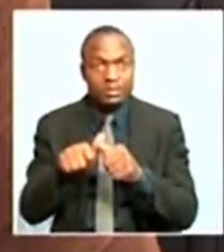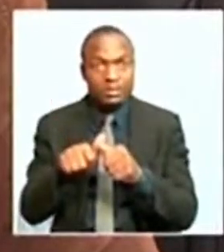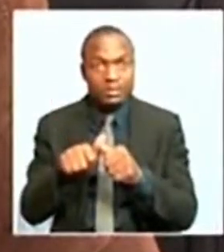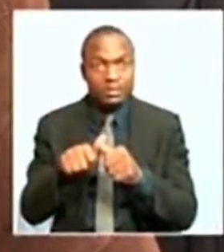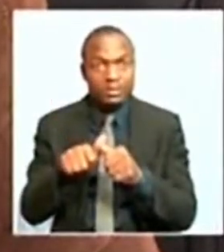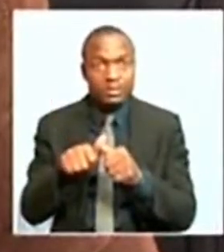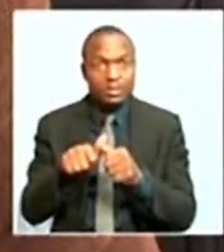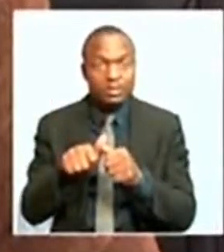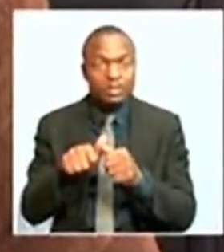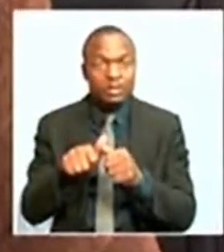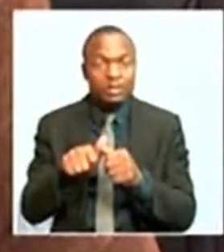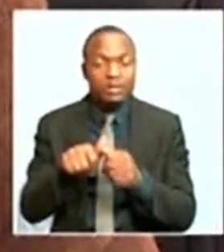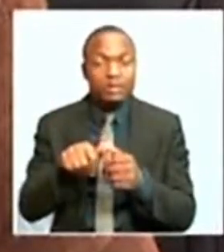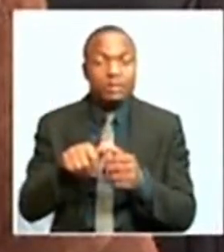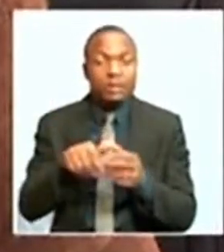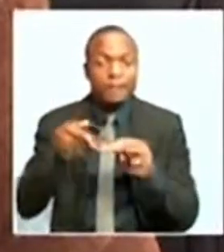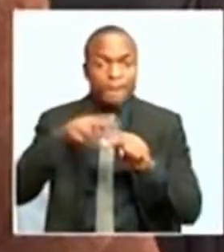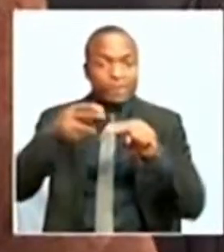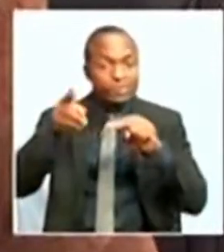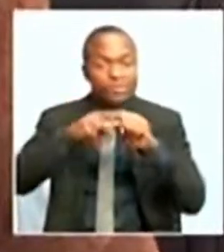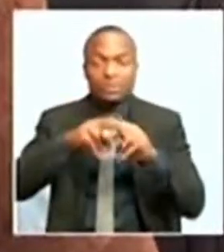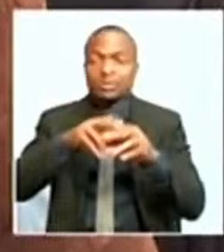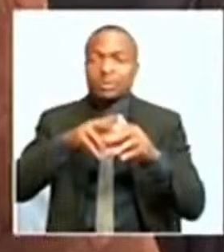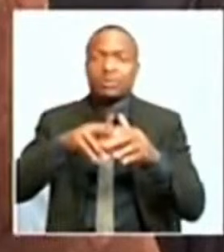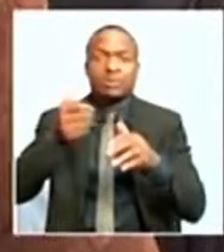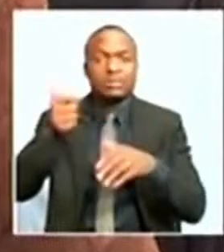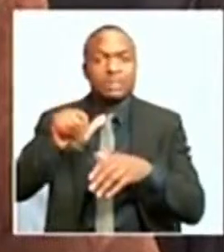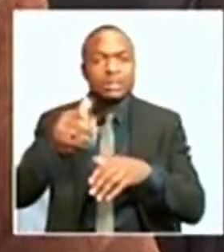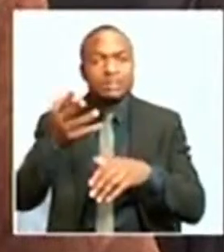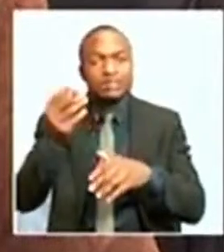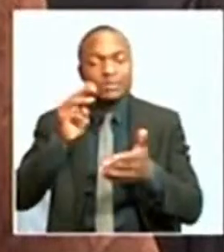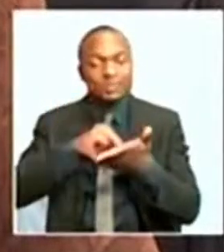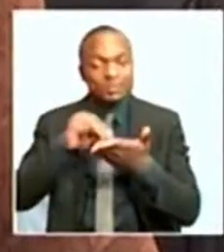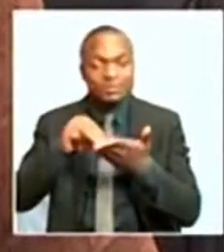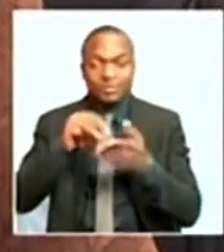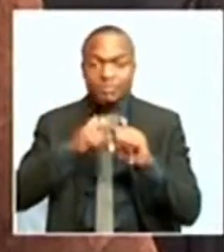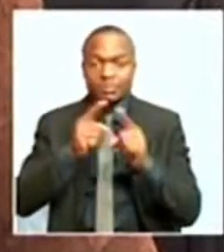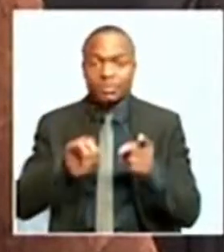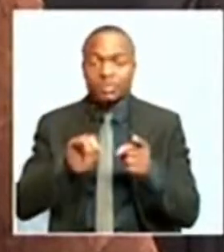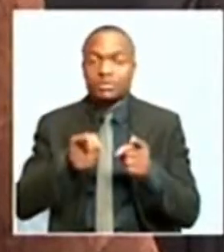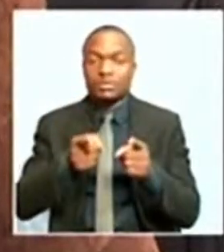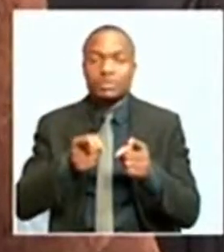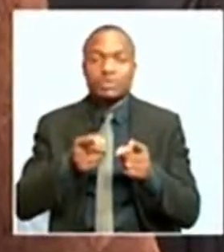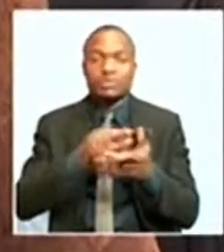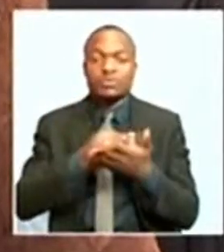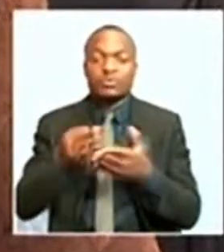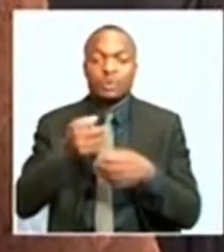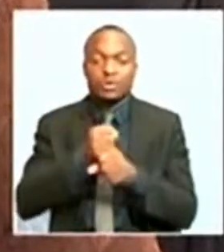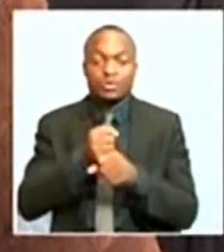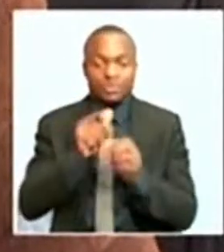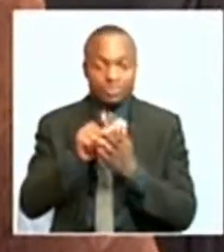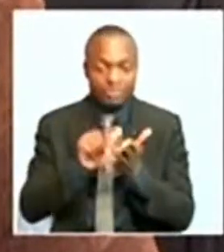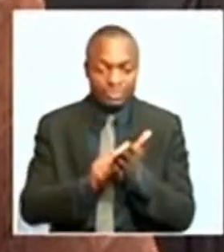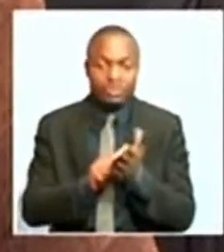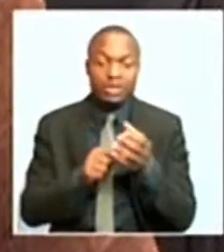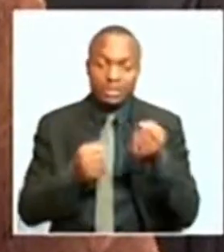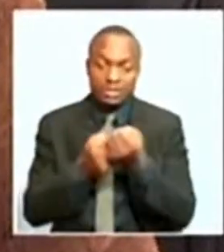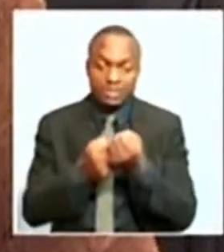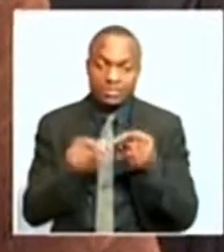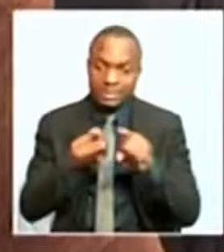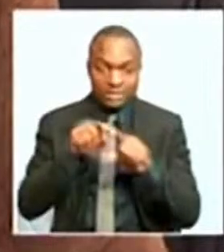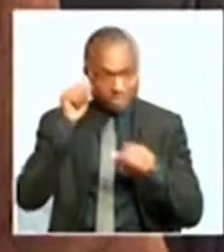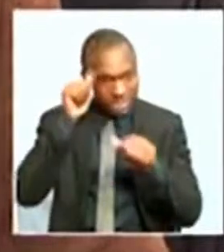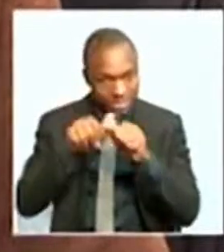15, 20 million dollars, and yet we've not even implemented or come up with a legal framework that can speak to the same treaties that we are